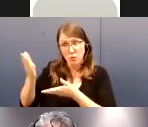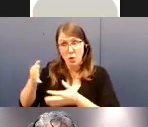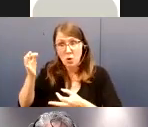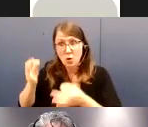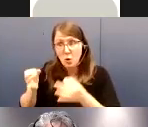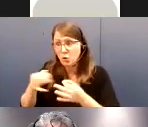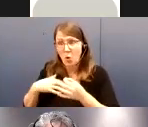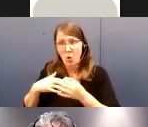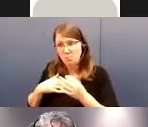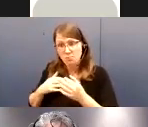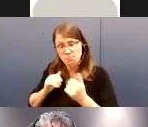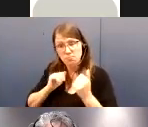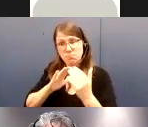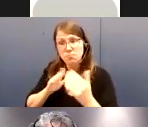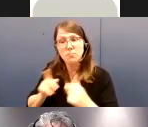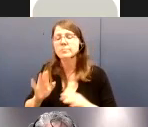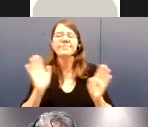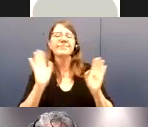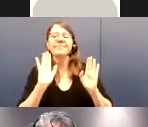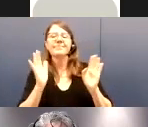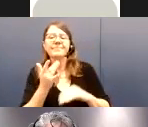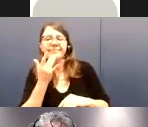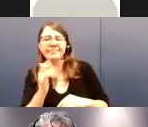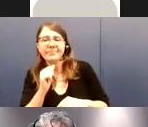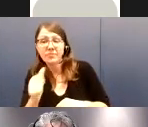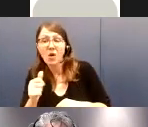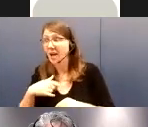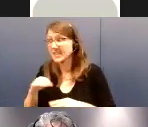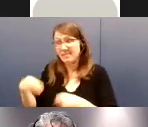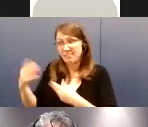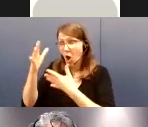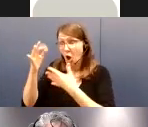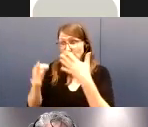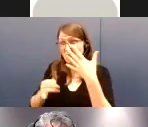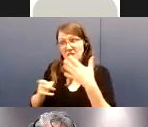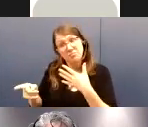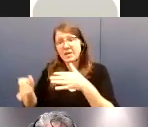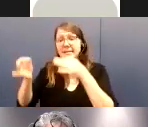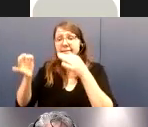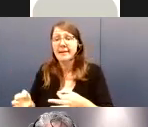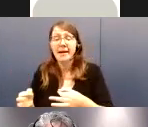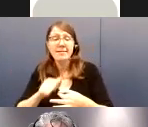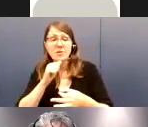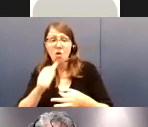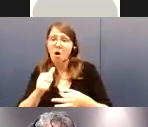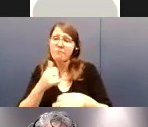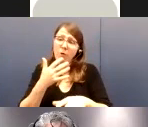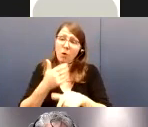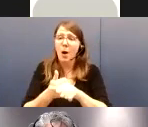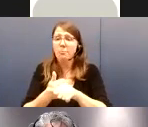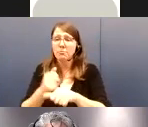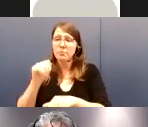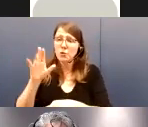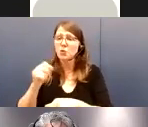informed, gave them information on what their options were, and they chose a different route, right? So the